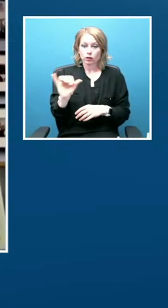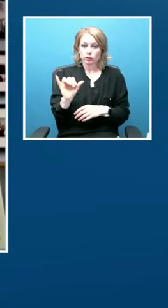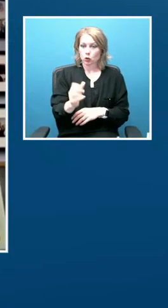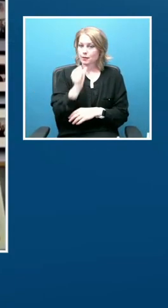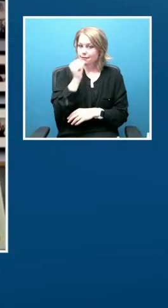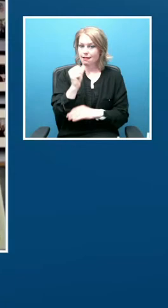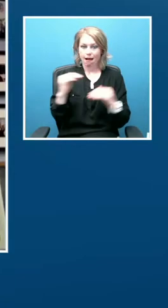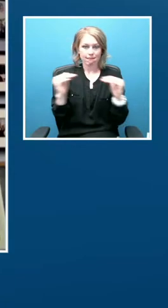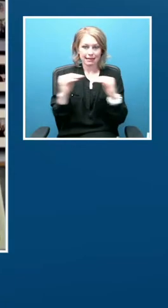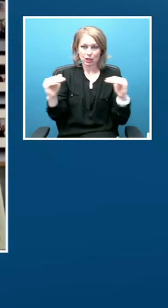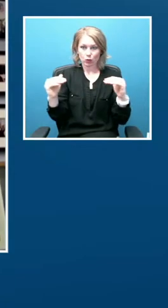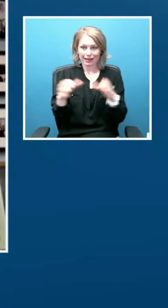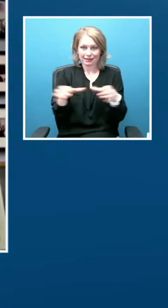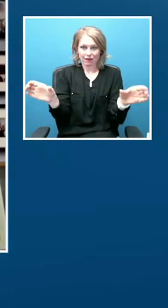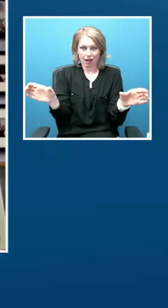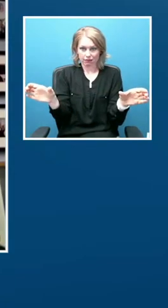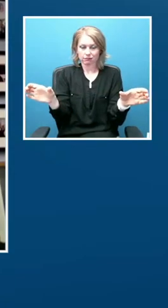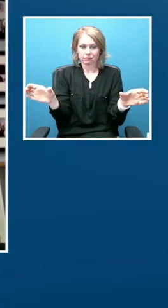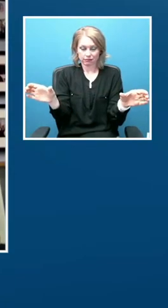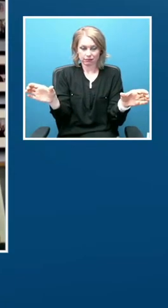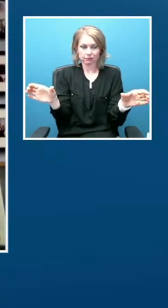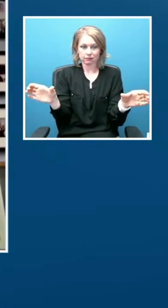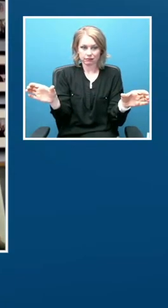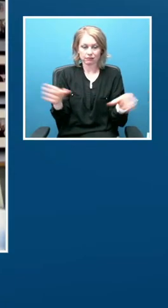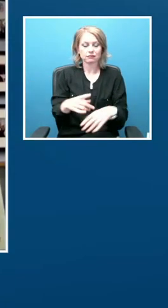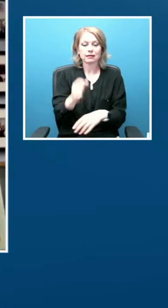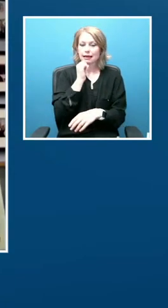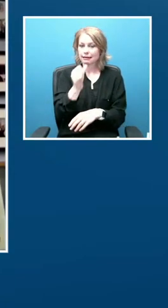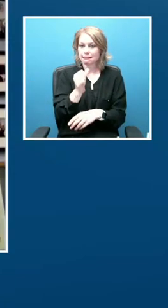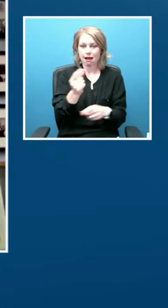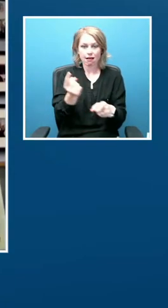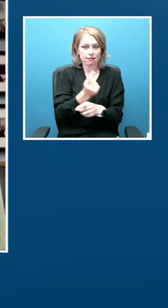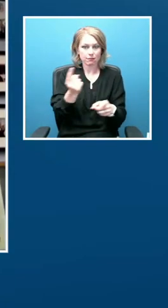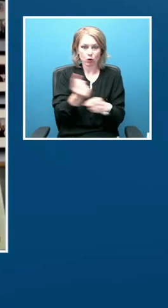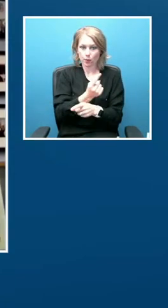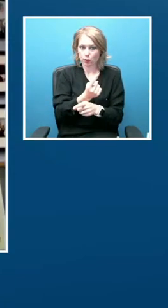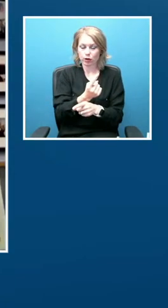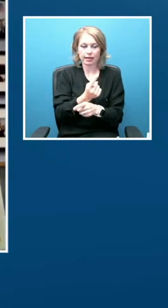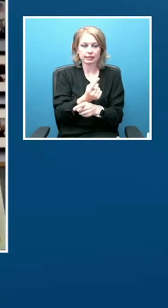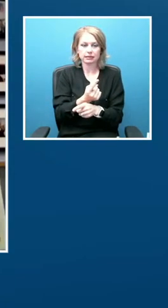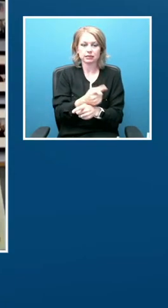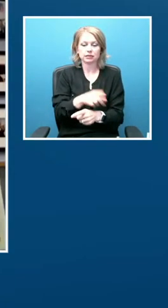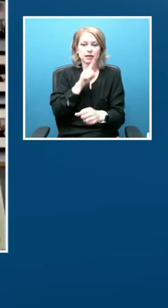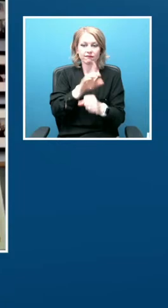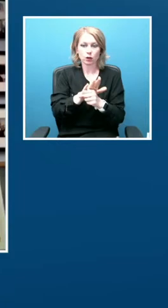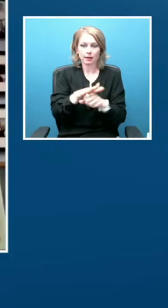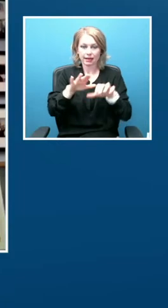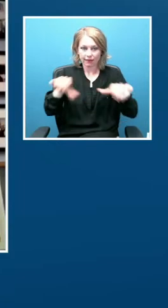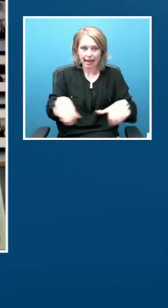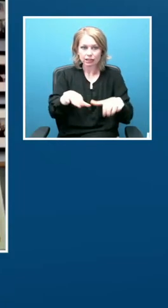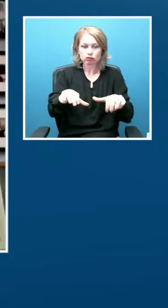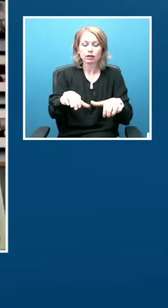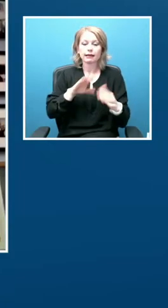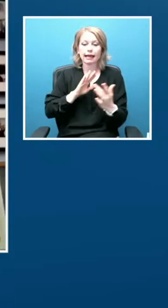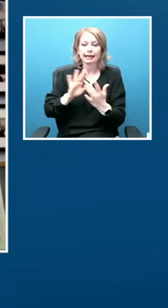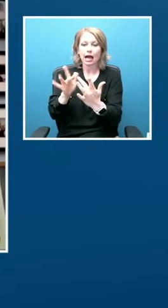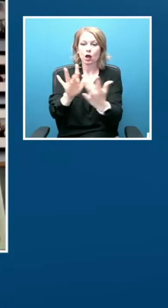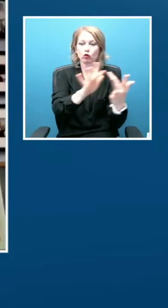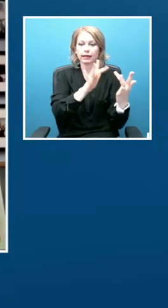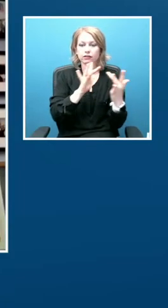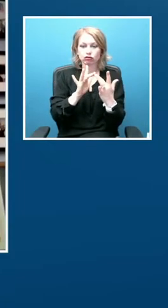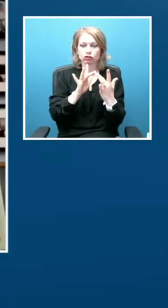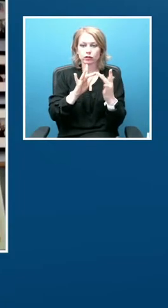did not implement appropriate affirmative action and outreach programs and was not specifically